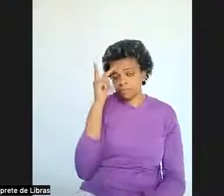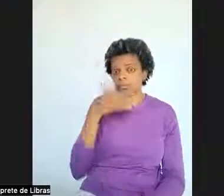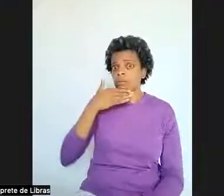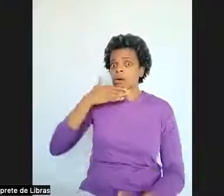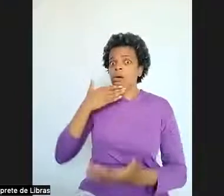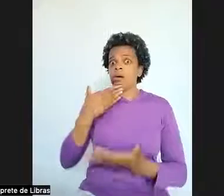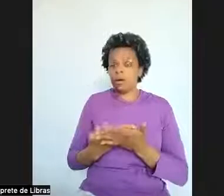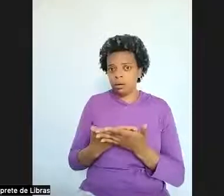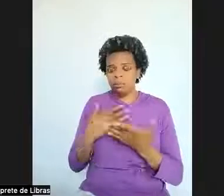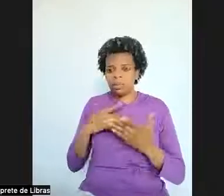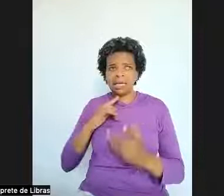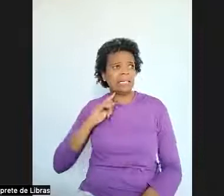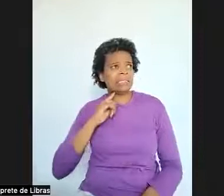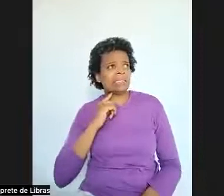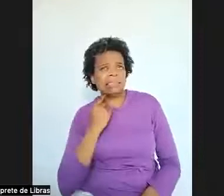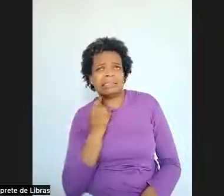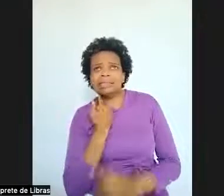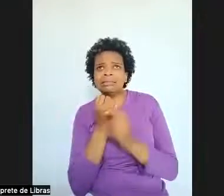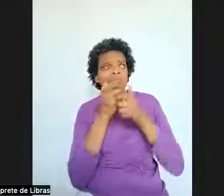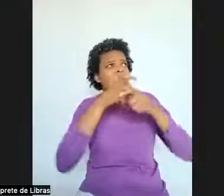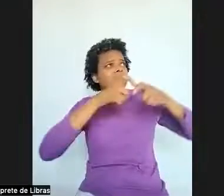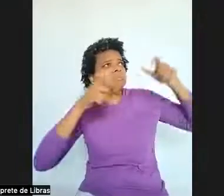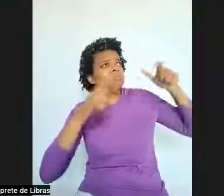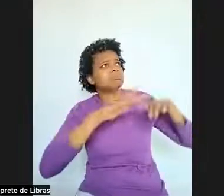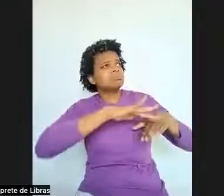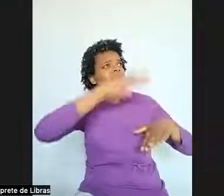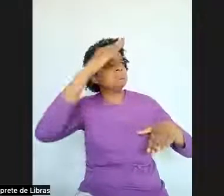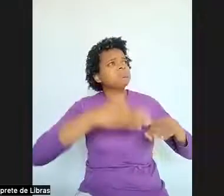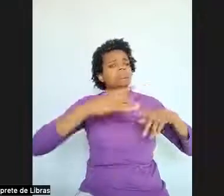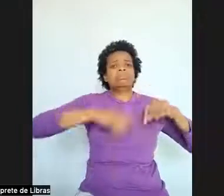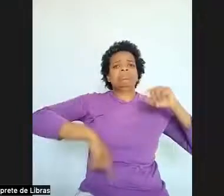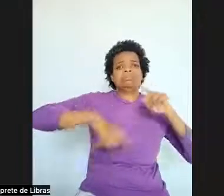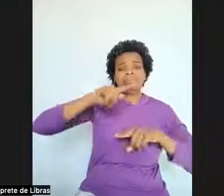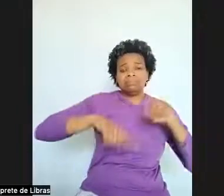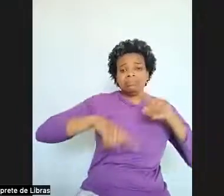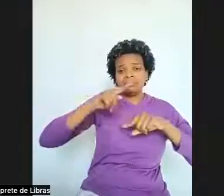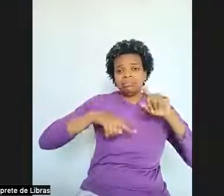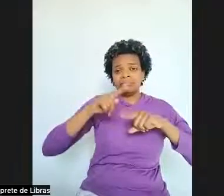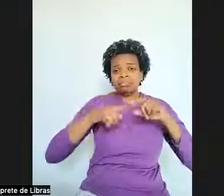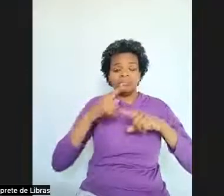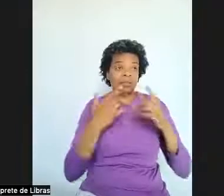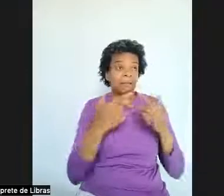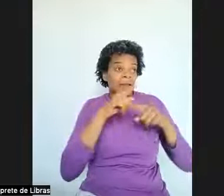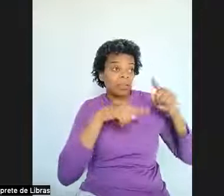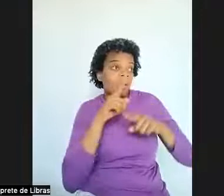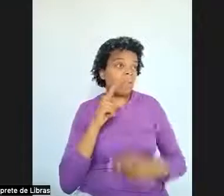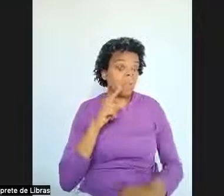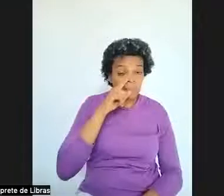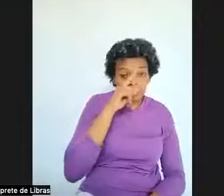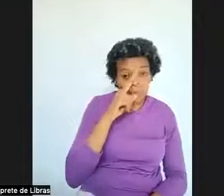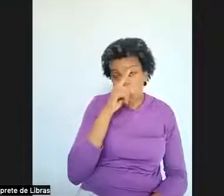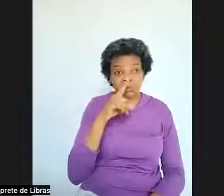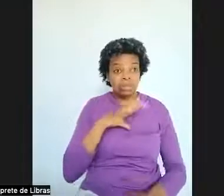shocked, but also impacted. Of course, there's a lot of trash, and I know it's shocking. Some materials are quite